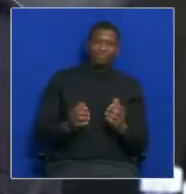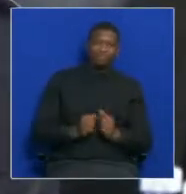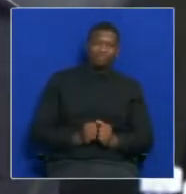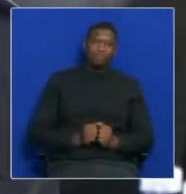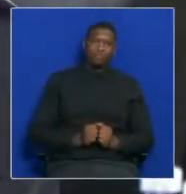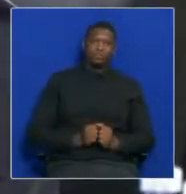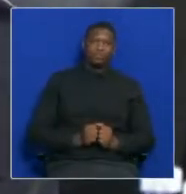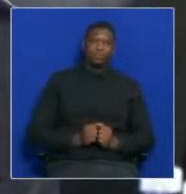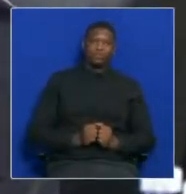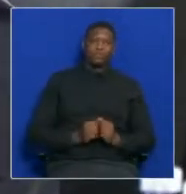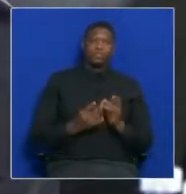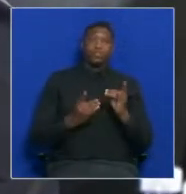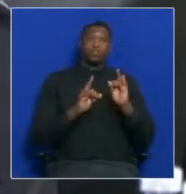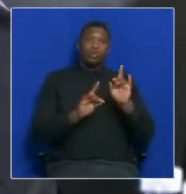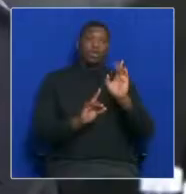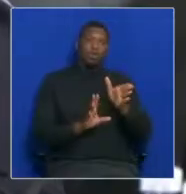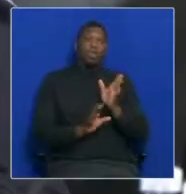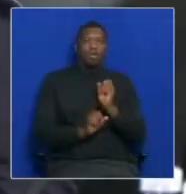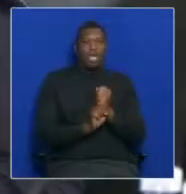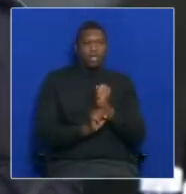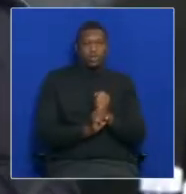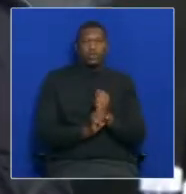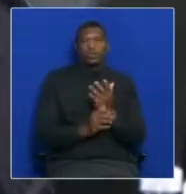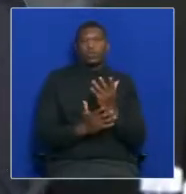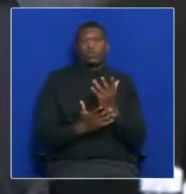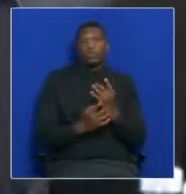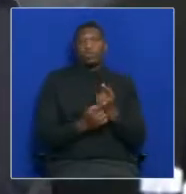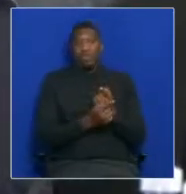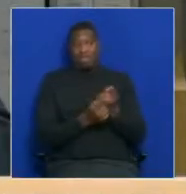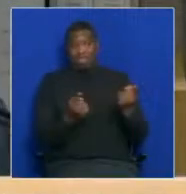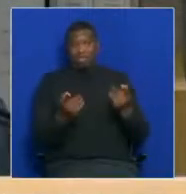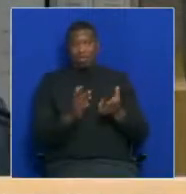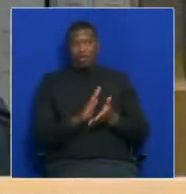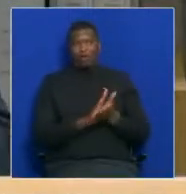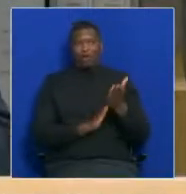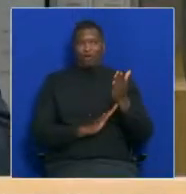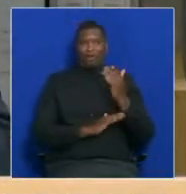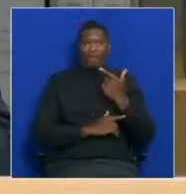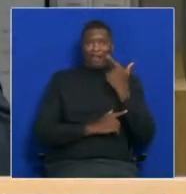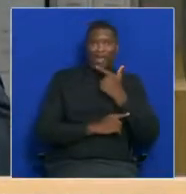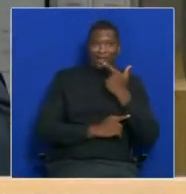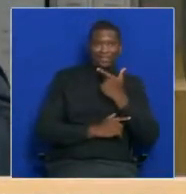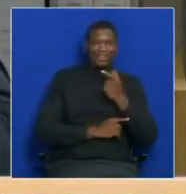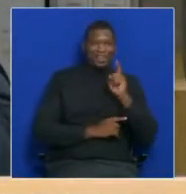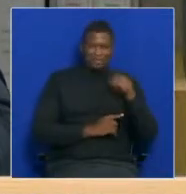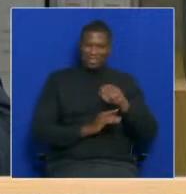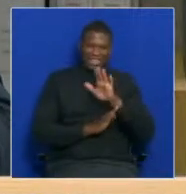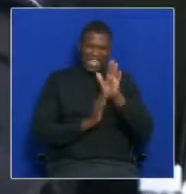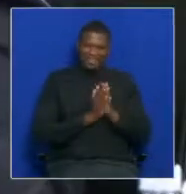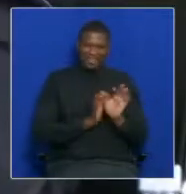Chair, I'll ensure they not have lunch until they've inserted them properly in your files.